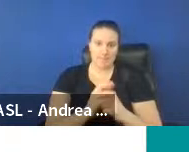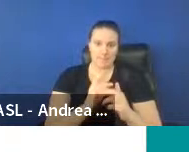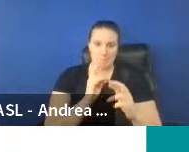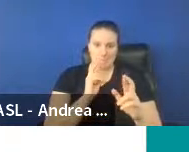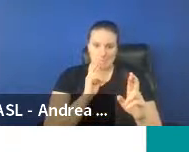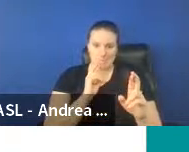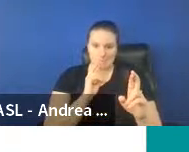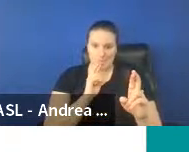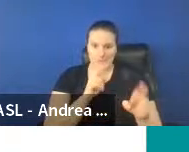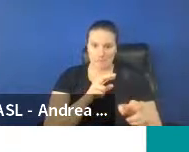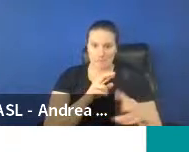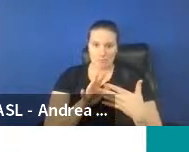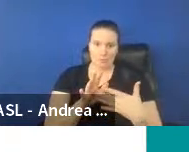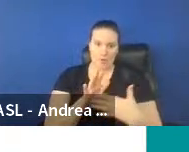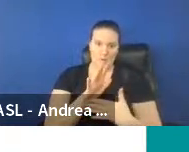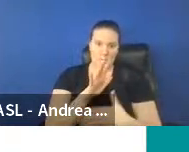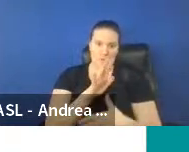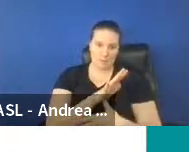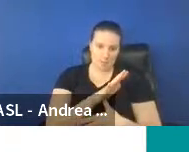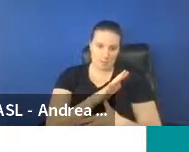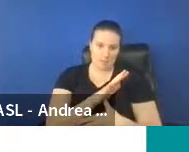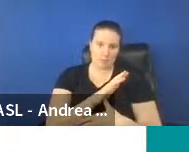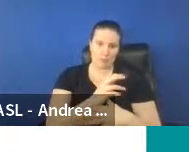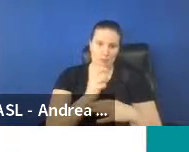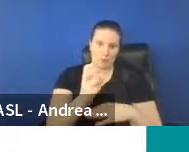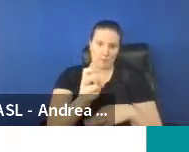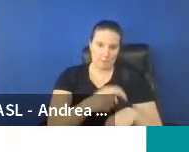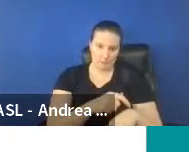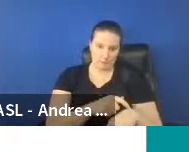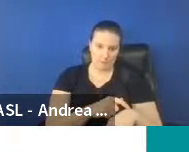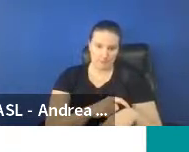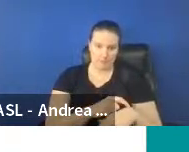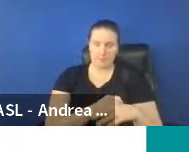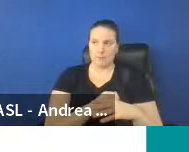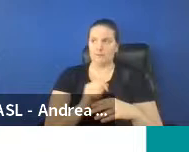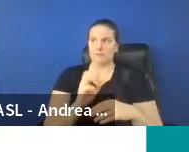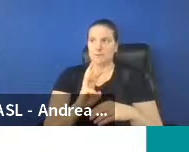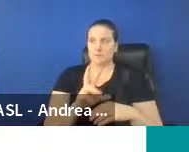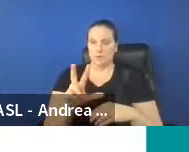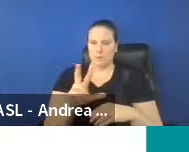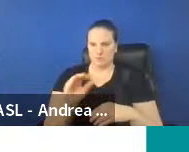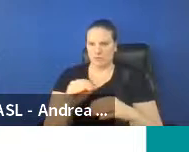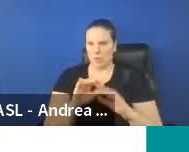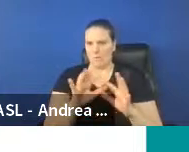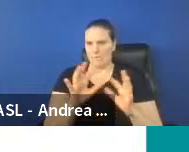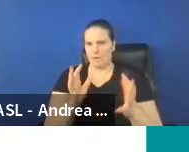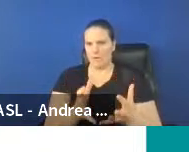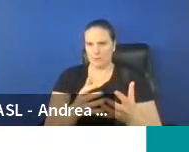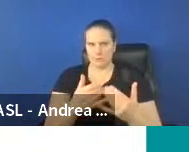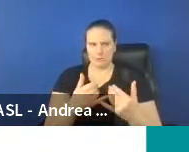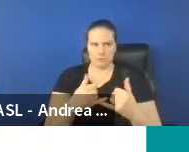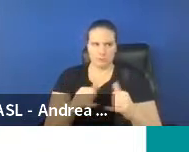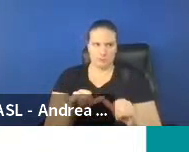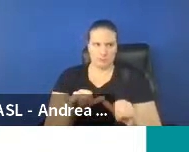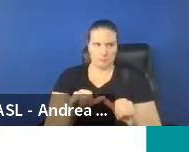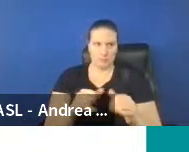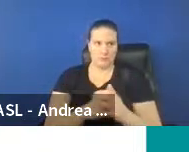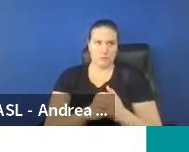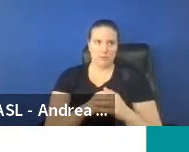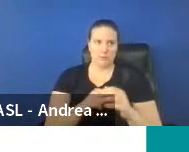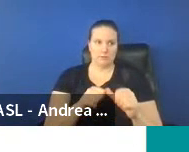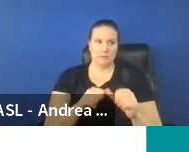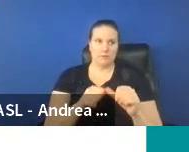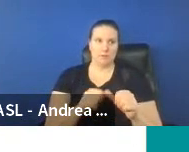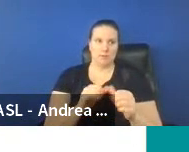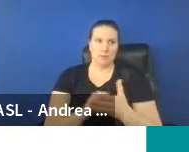responses prioritized travel time, whereas it was 63% overall. Still consistent though